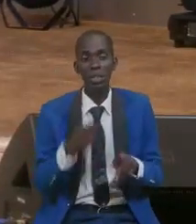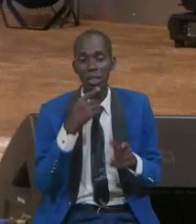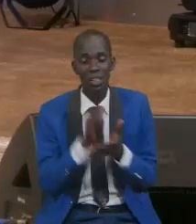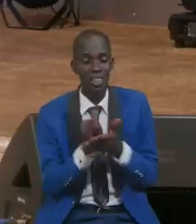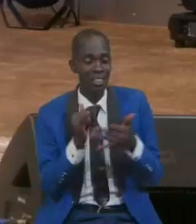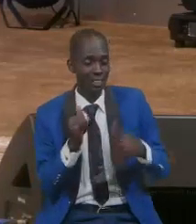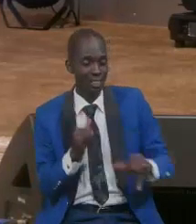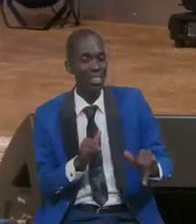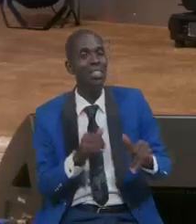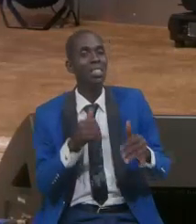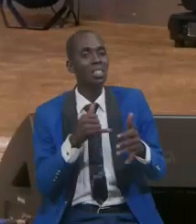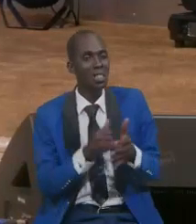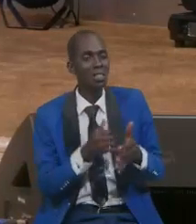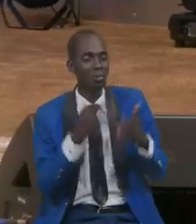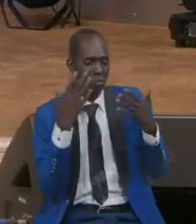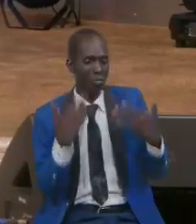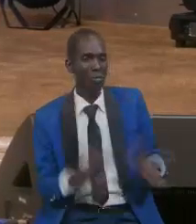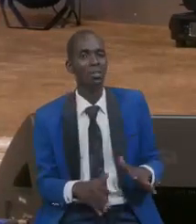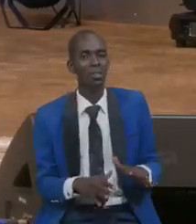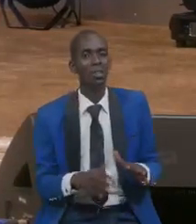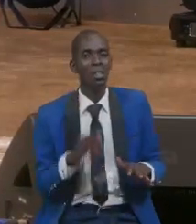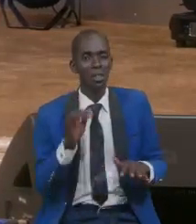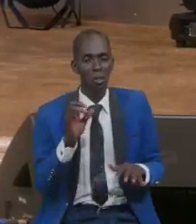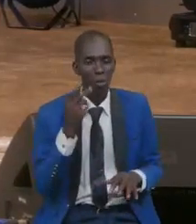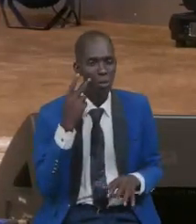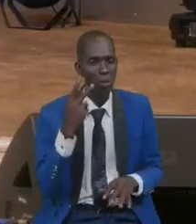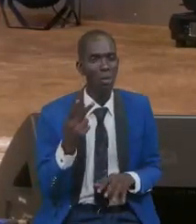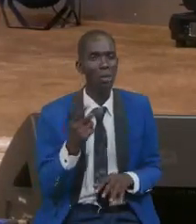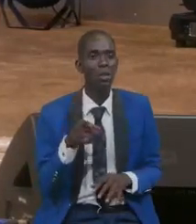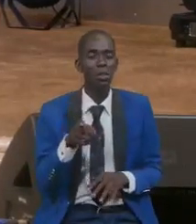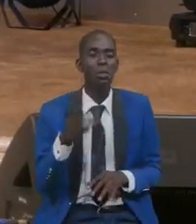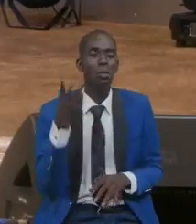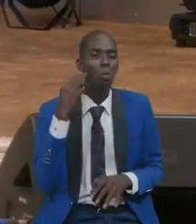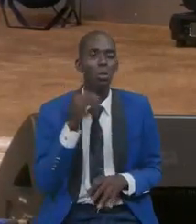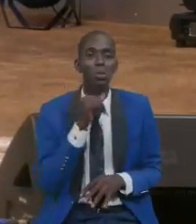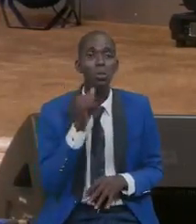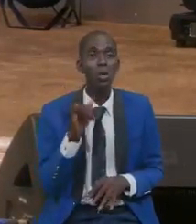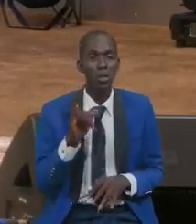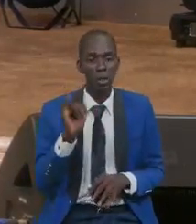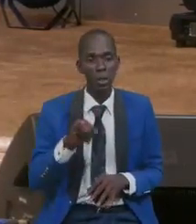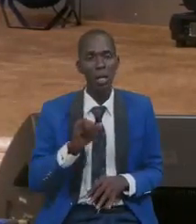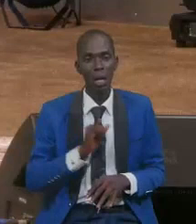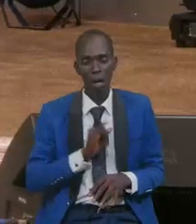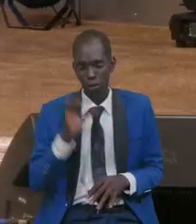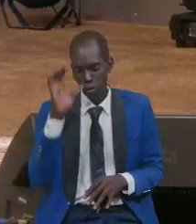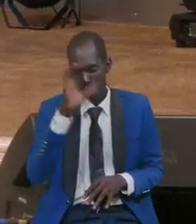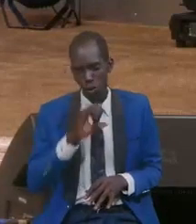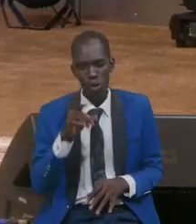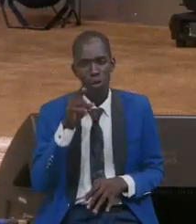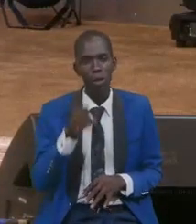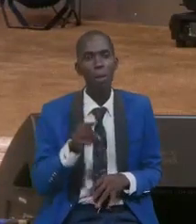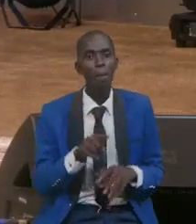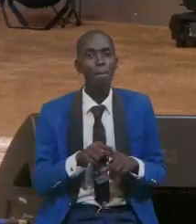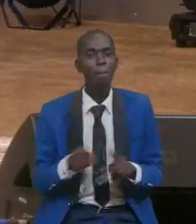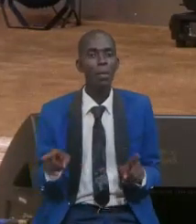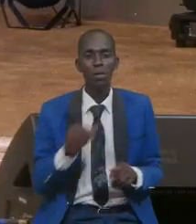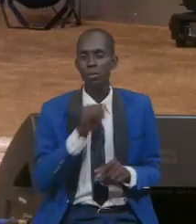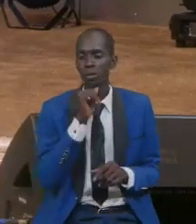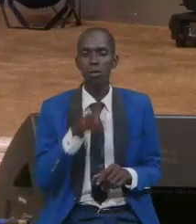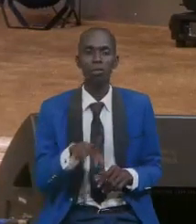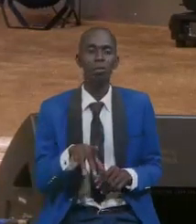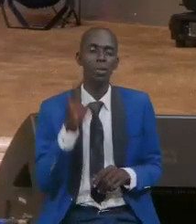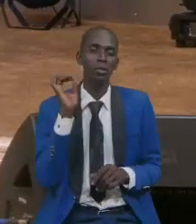he passed away, and lo, he was not. Yea, I sought him, but could not be